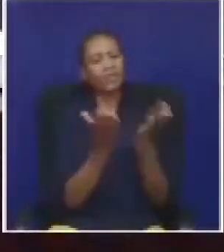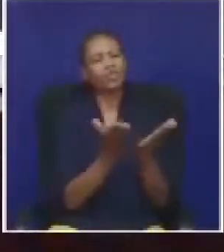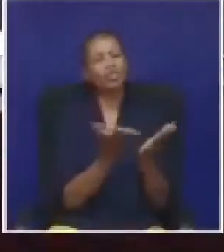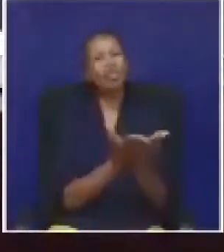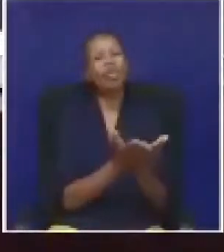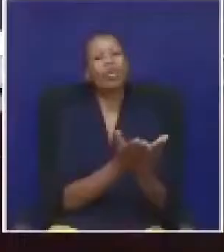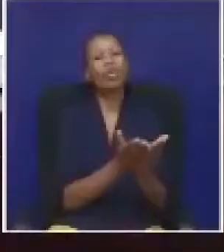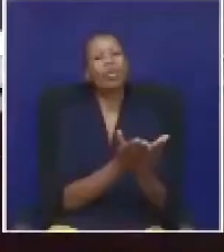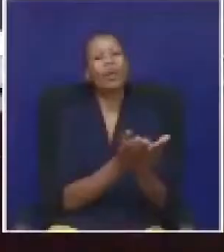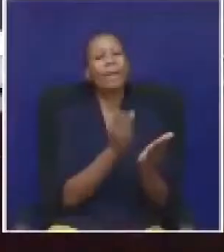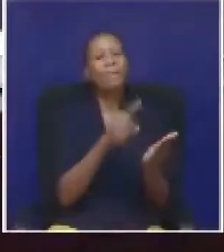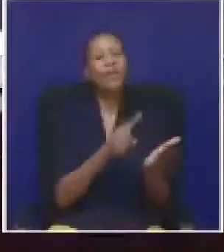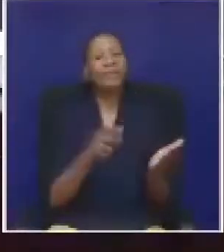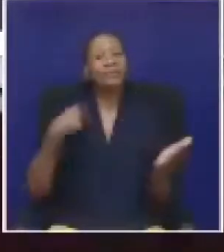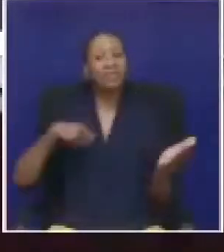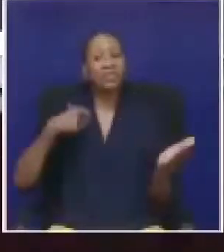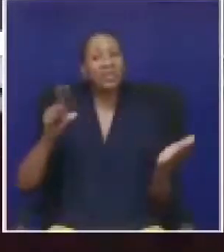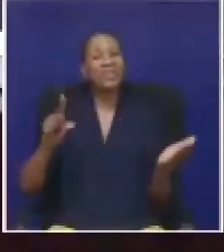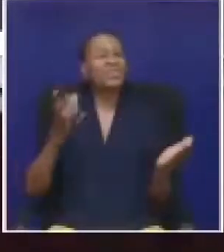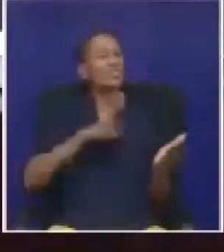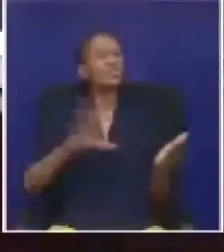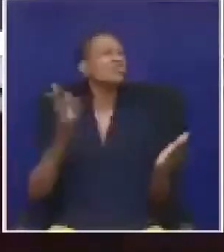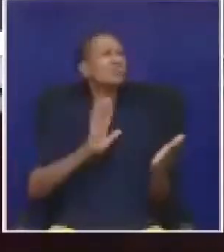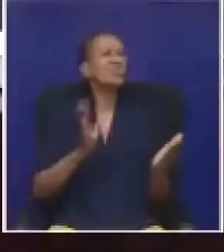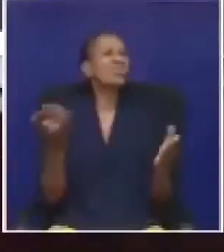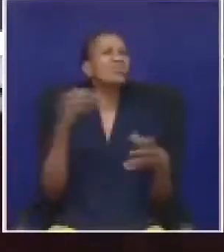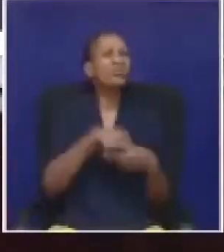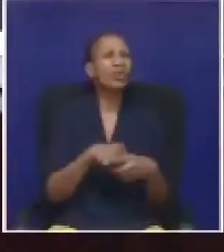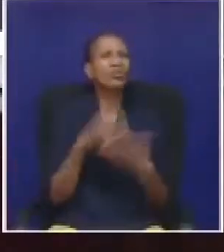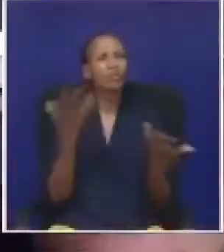the municipality says, oh, well, we were not aware